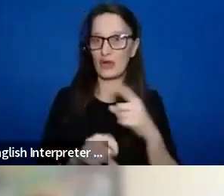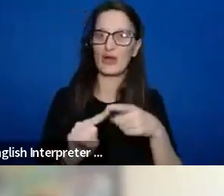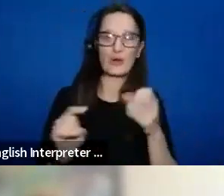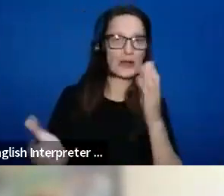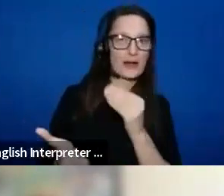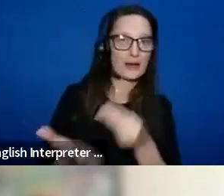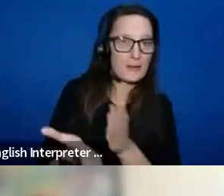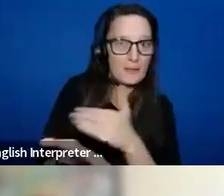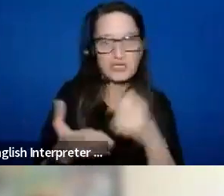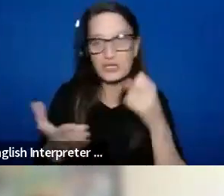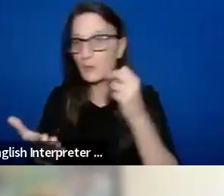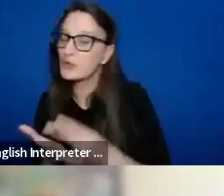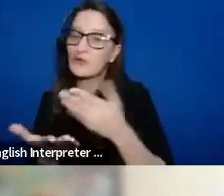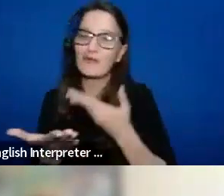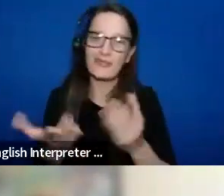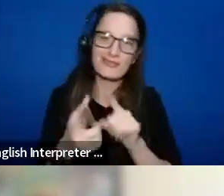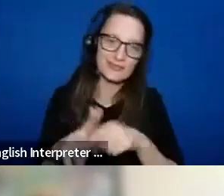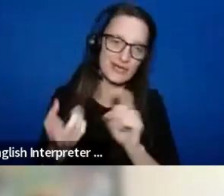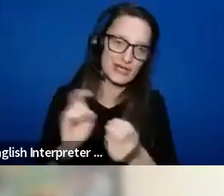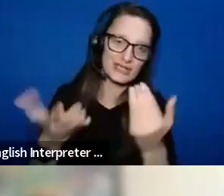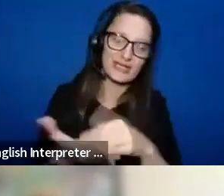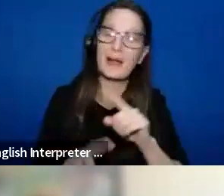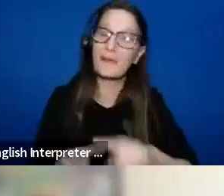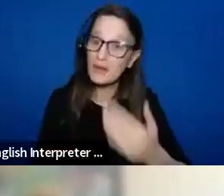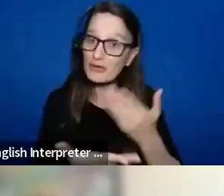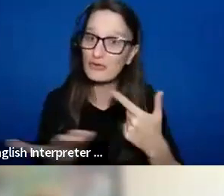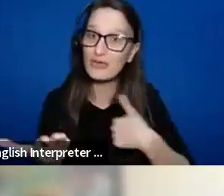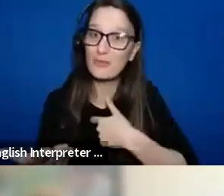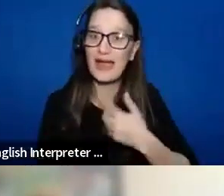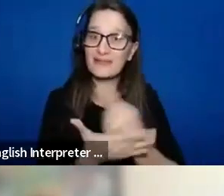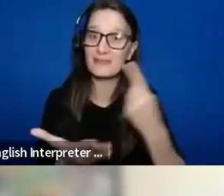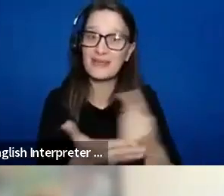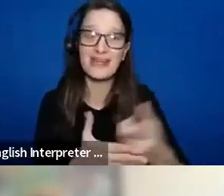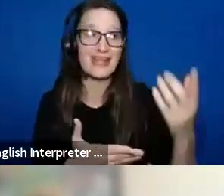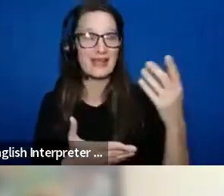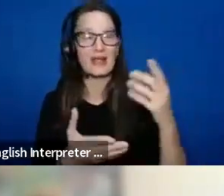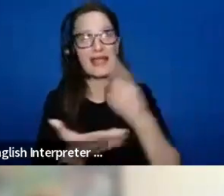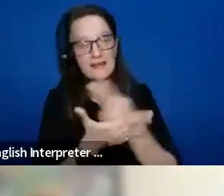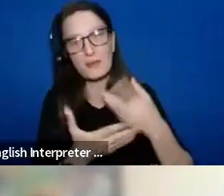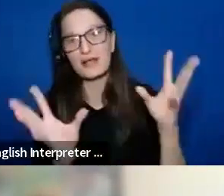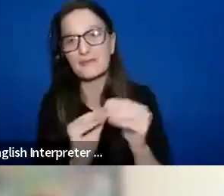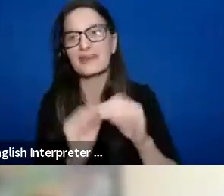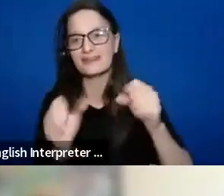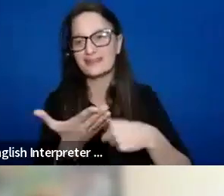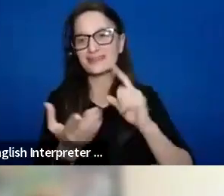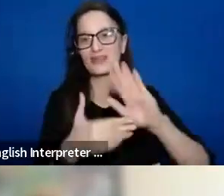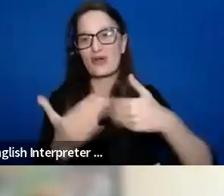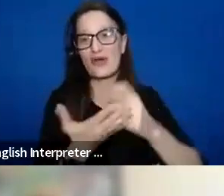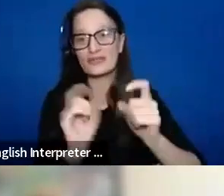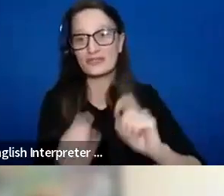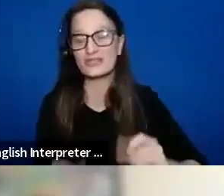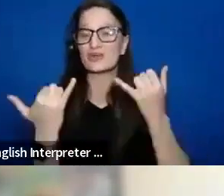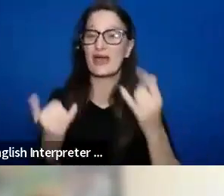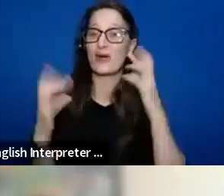changing again. But good thing we have a meeting every single week where we can talk about these changes that are going on. So with that, I hope everyone has a great rest of their